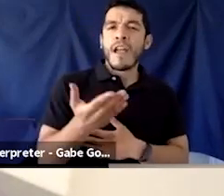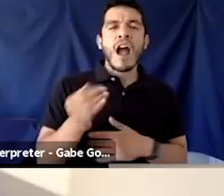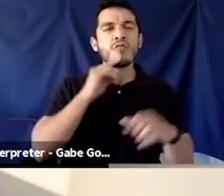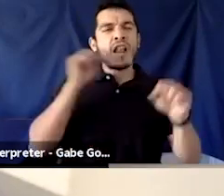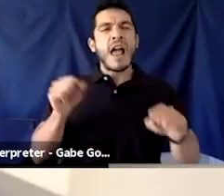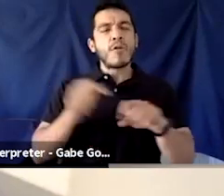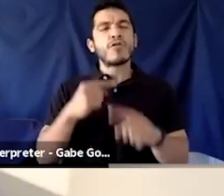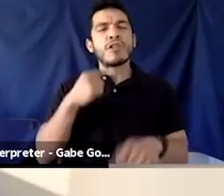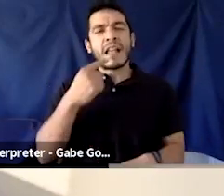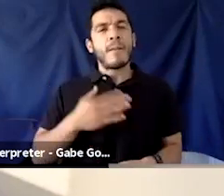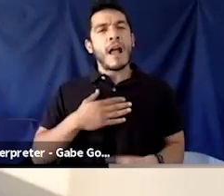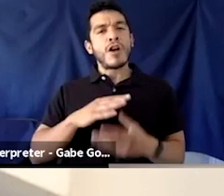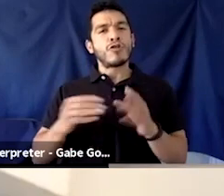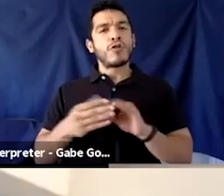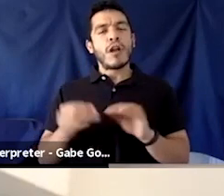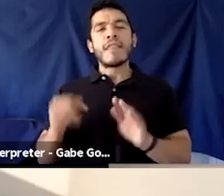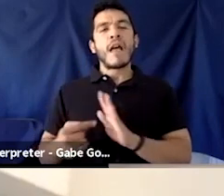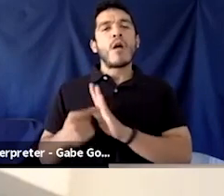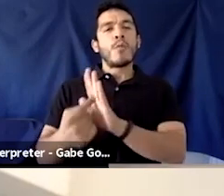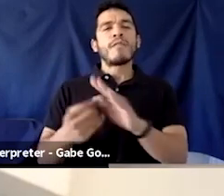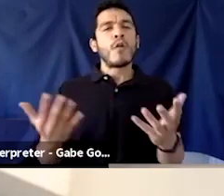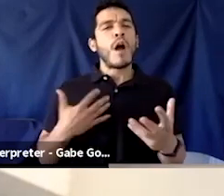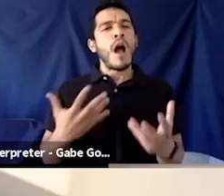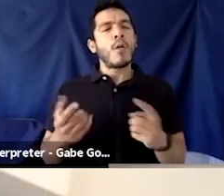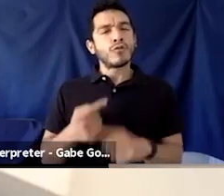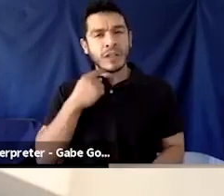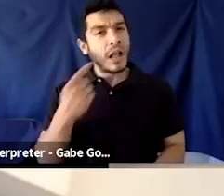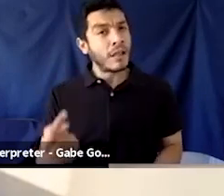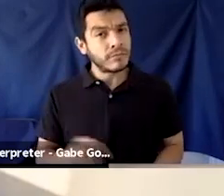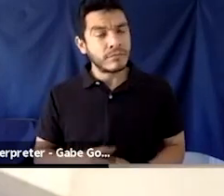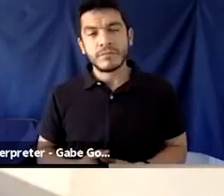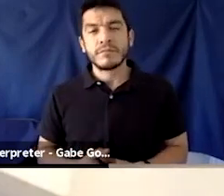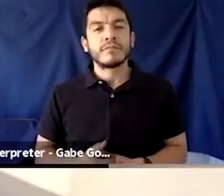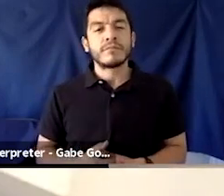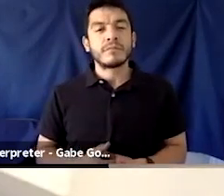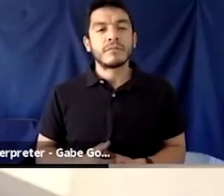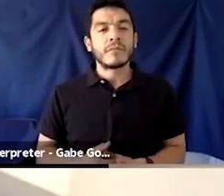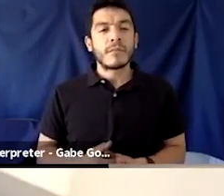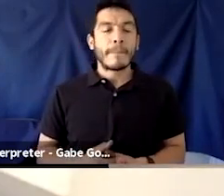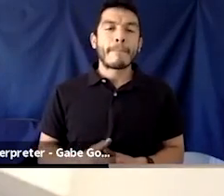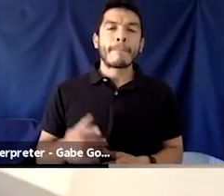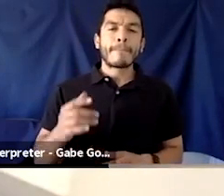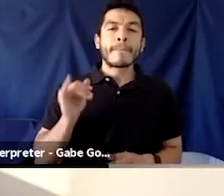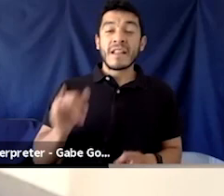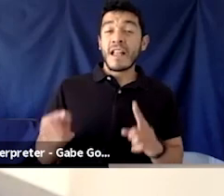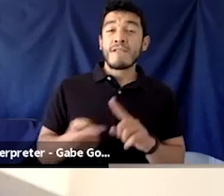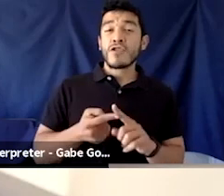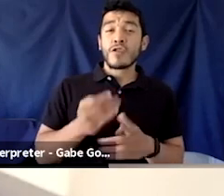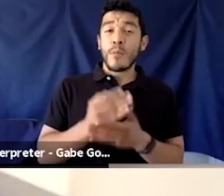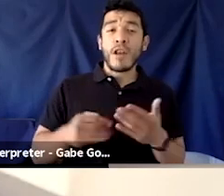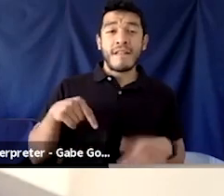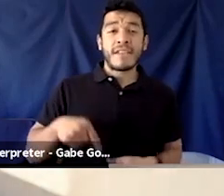the stories that are representative of what I want to tell? At the initial point of this, it